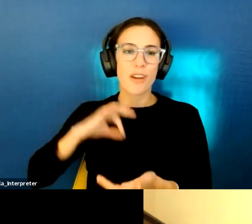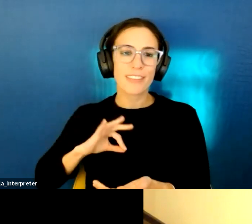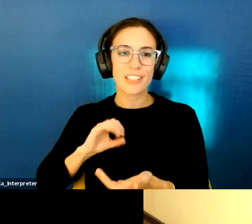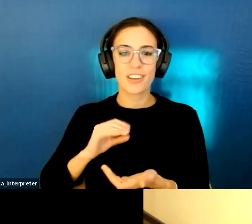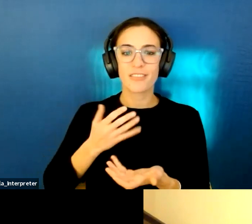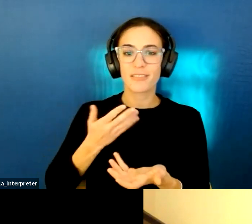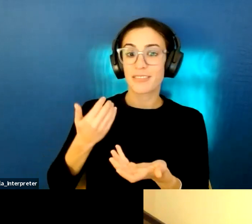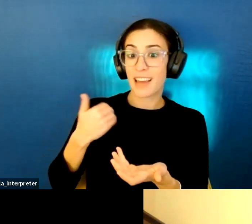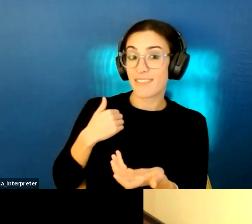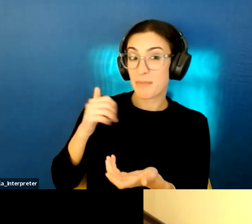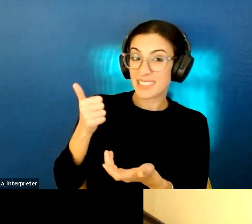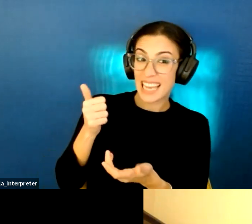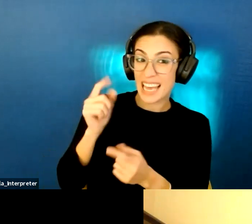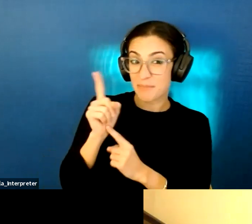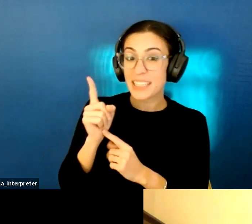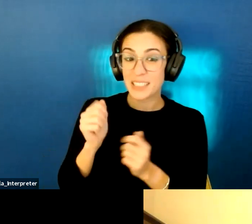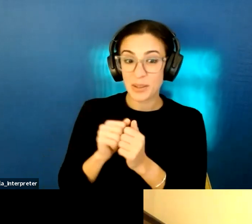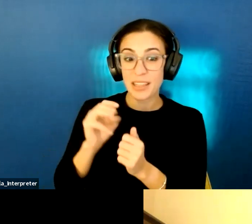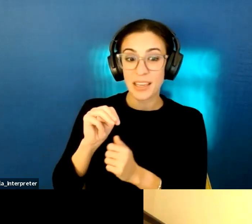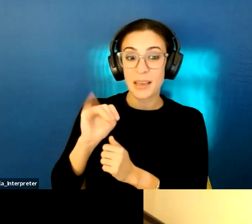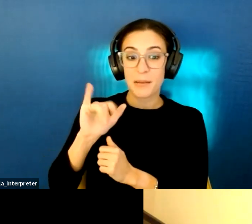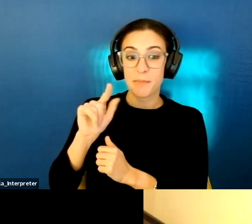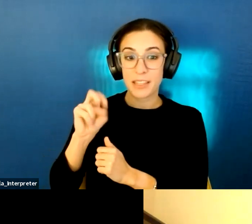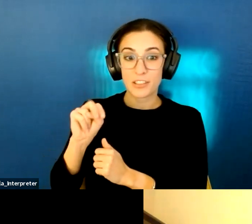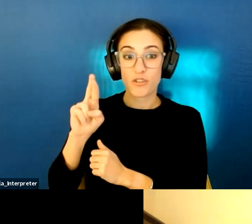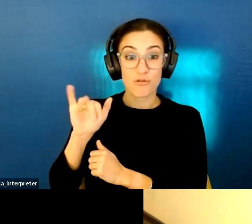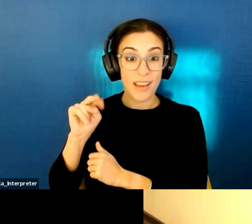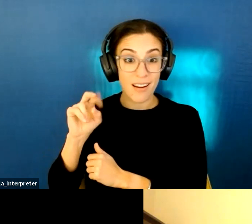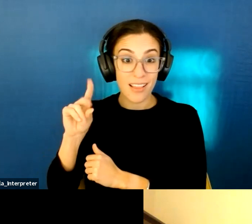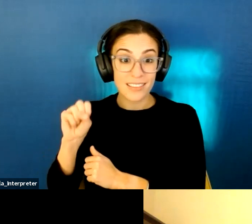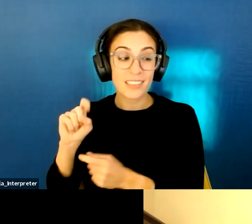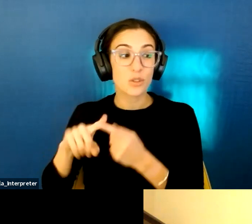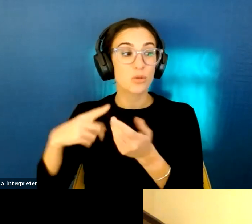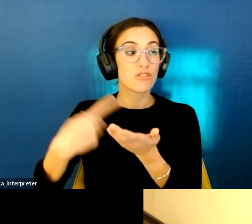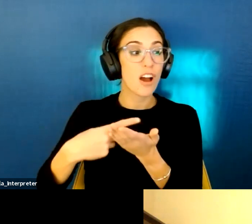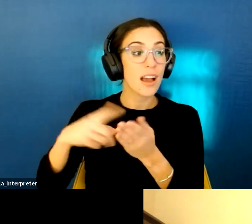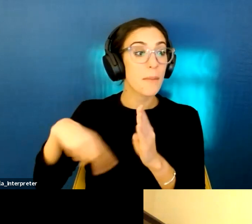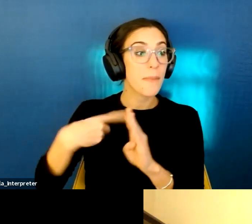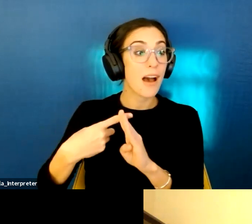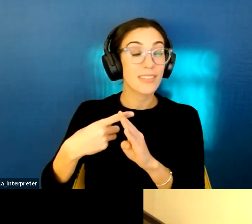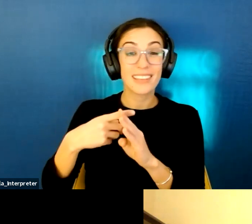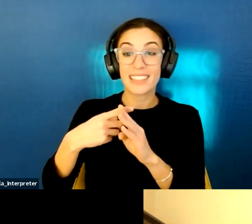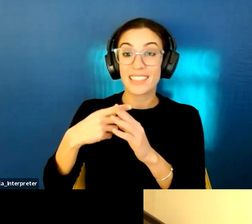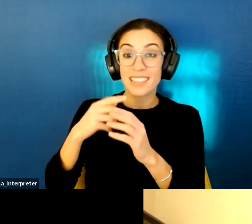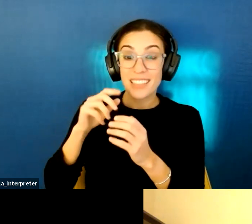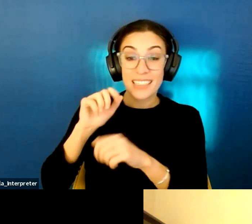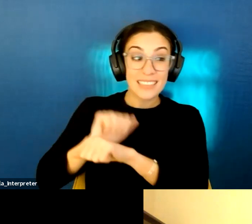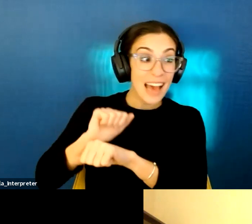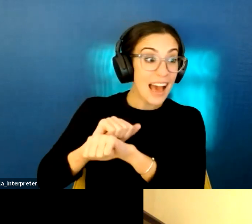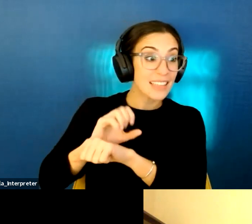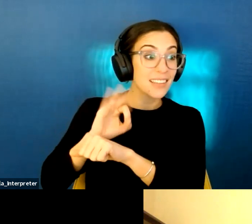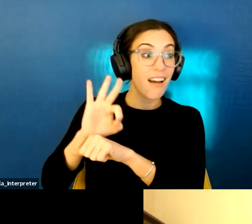minutes with our next guest, Milton Reynolds, who I'll introduce quickly, to talk about the task of education, of public education,